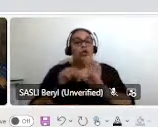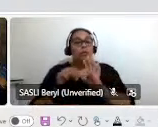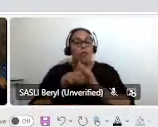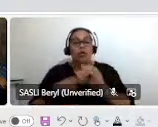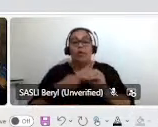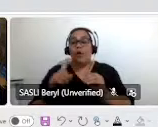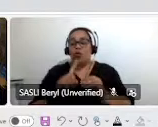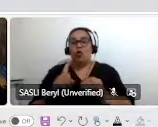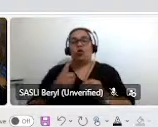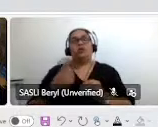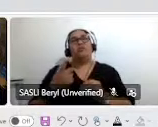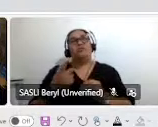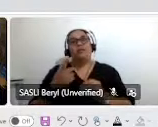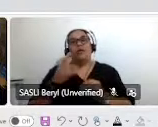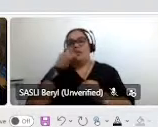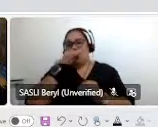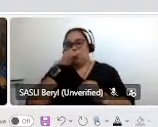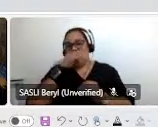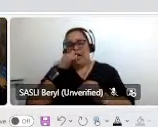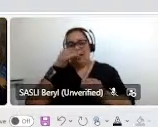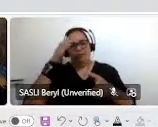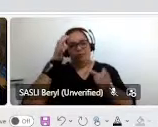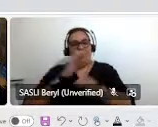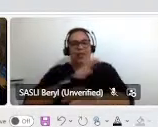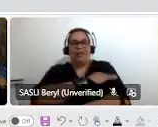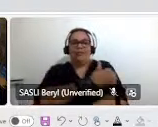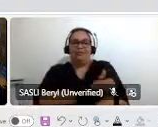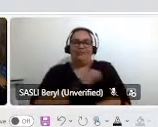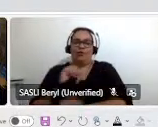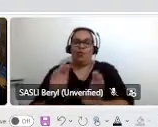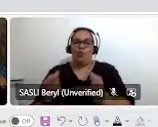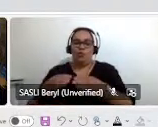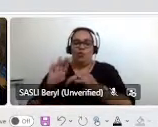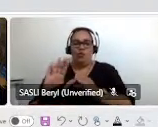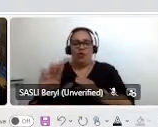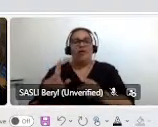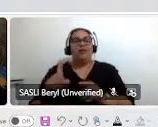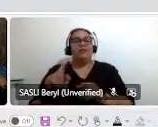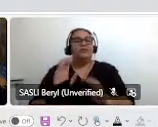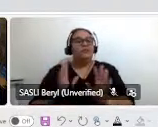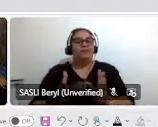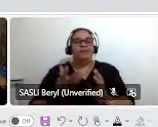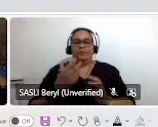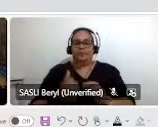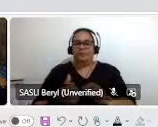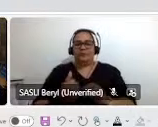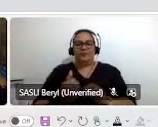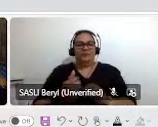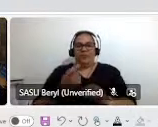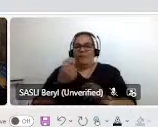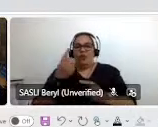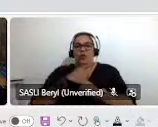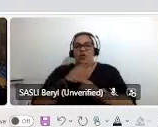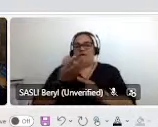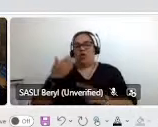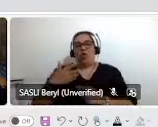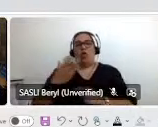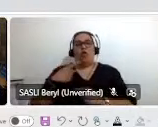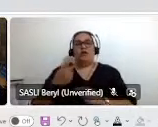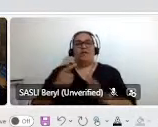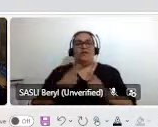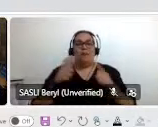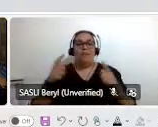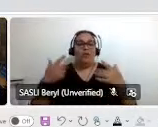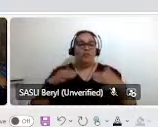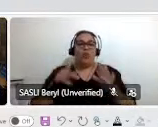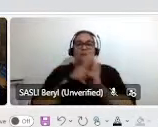of the crime intelligence capacity. There were just a few days ago, there was a horrific set